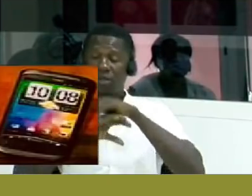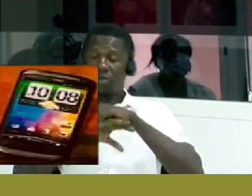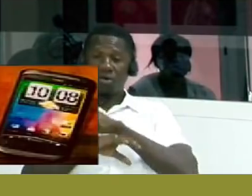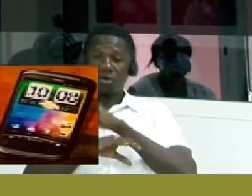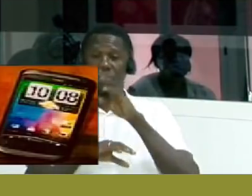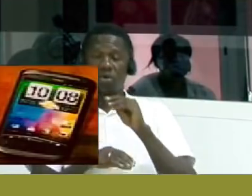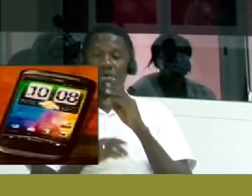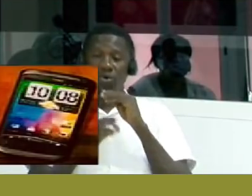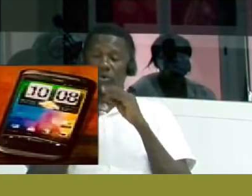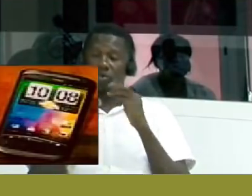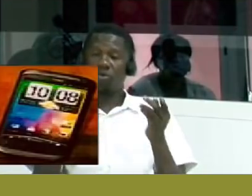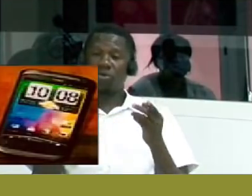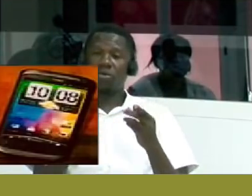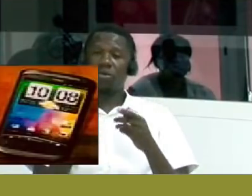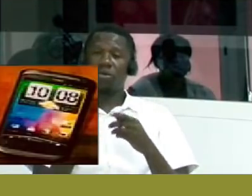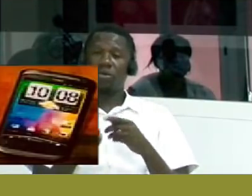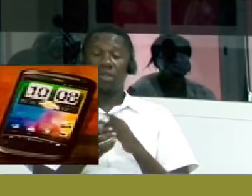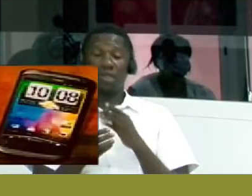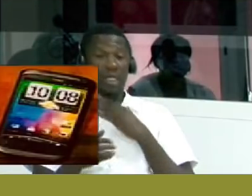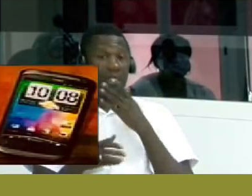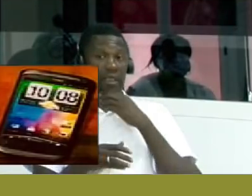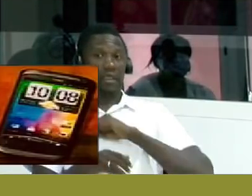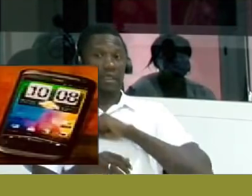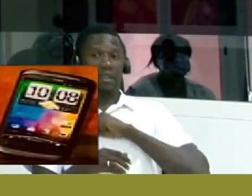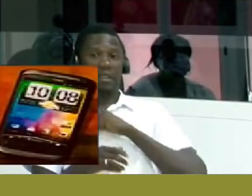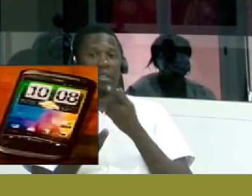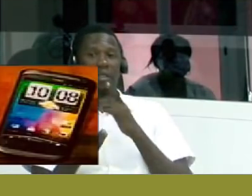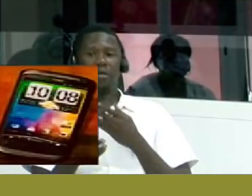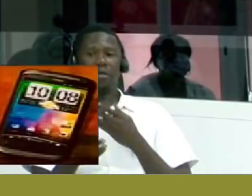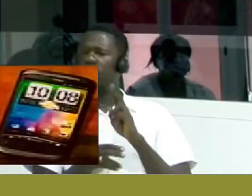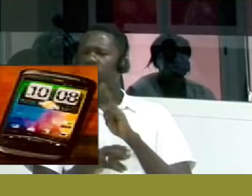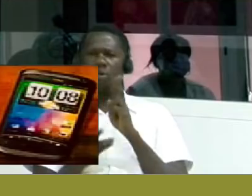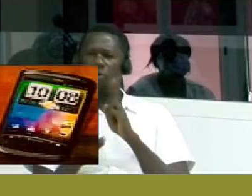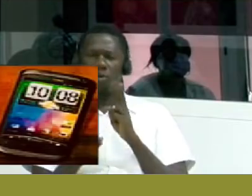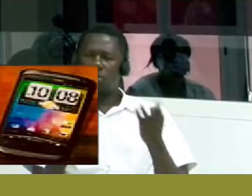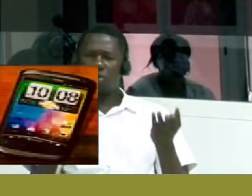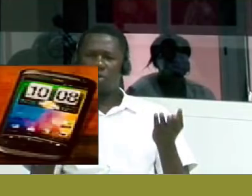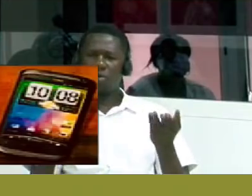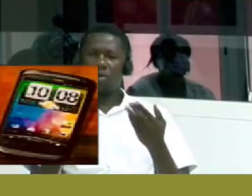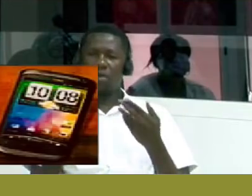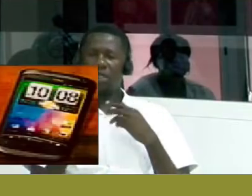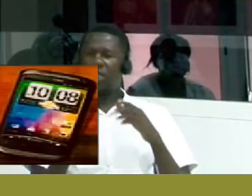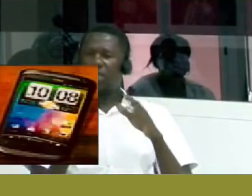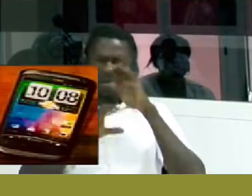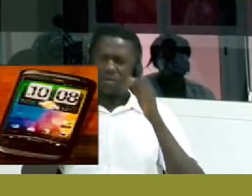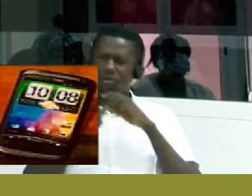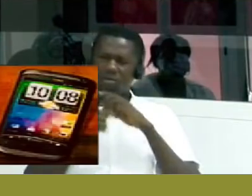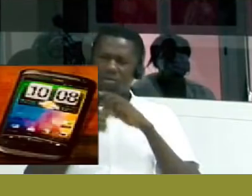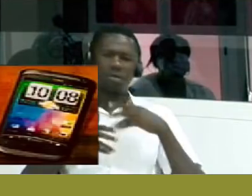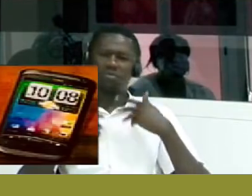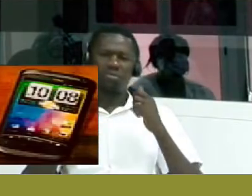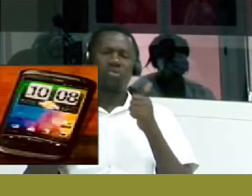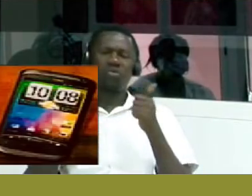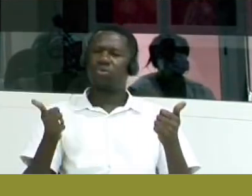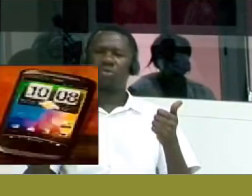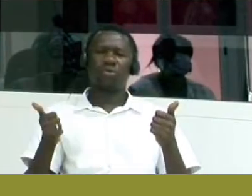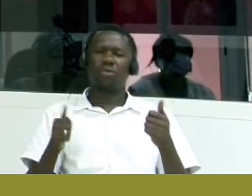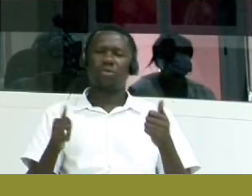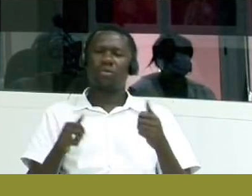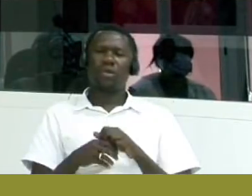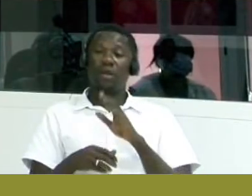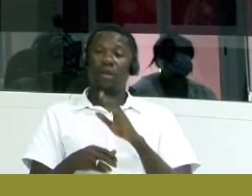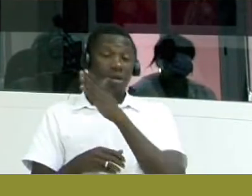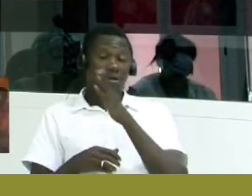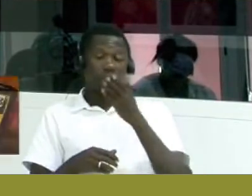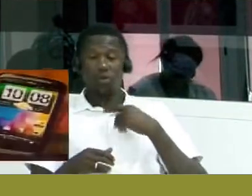talk. What nyanga? No. So the atmosphere was not conducive. If anybody who was